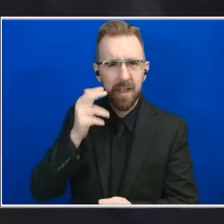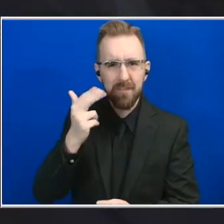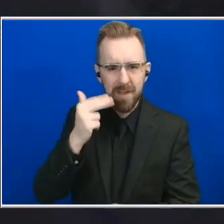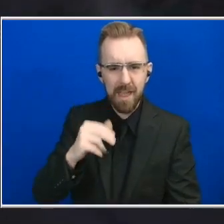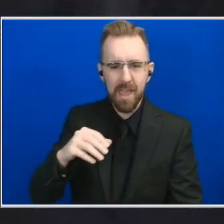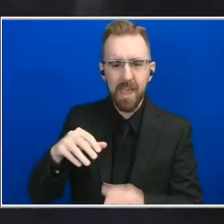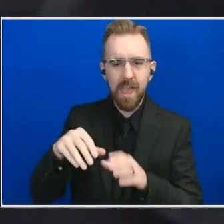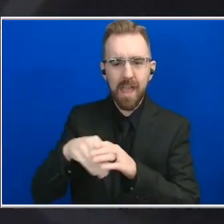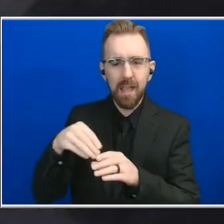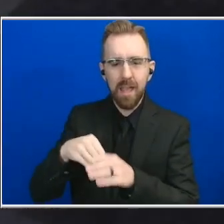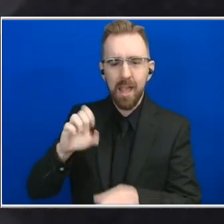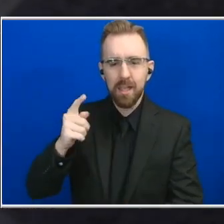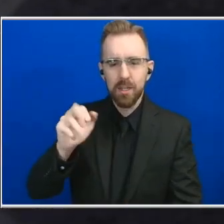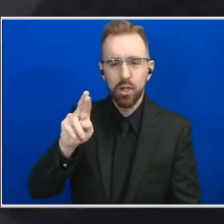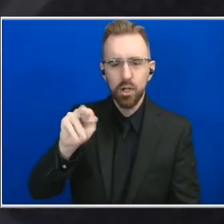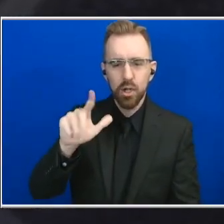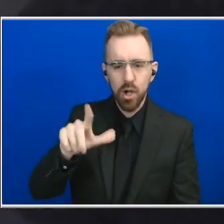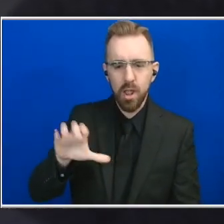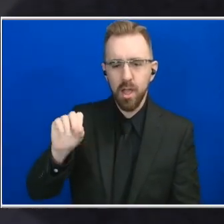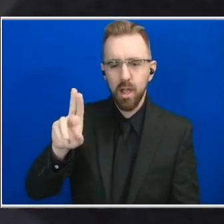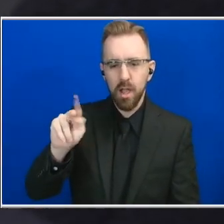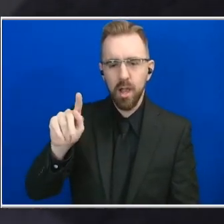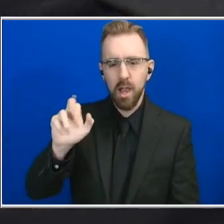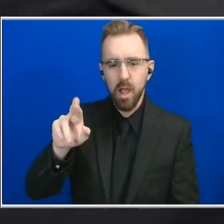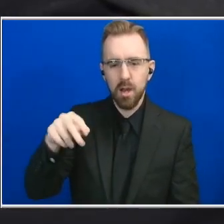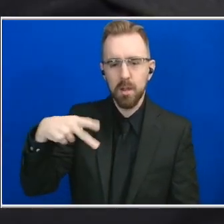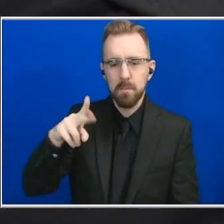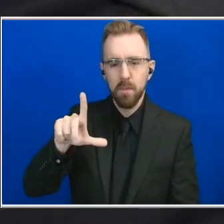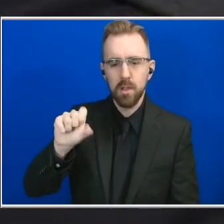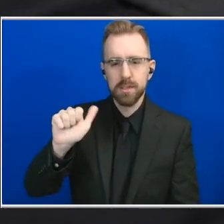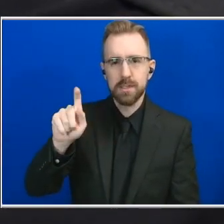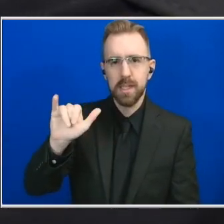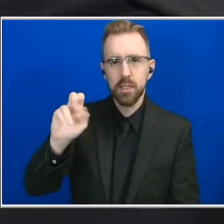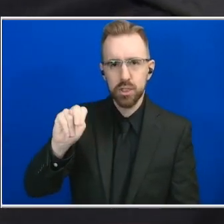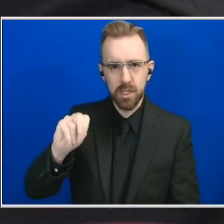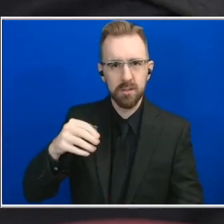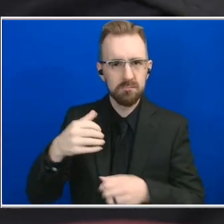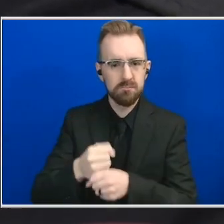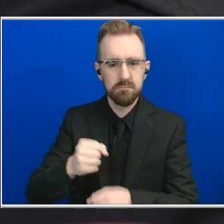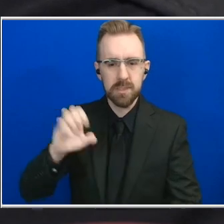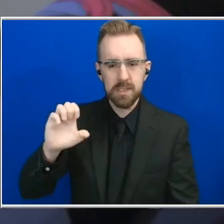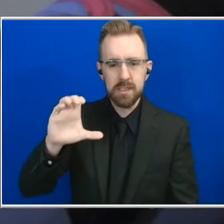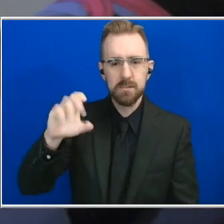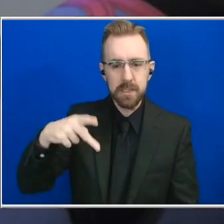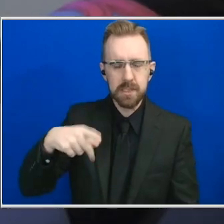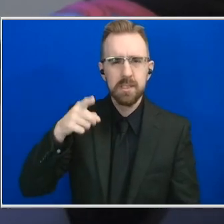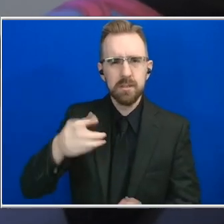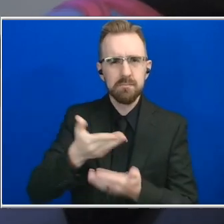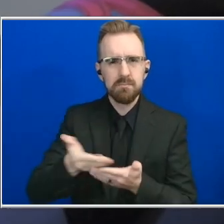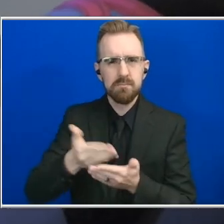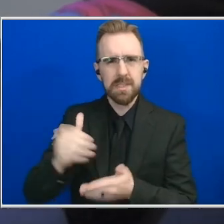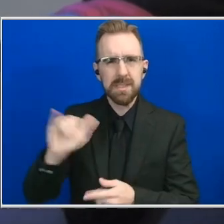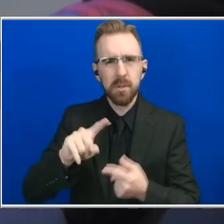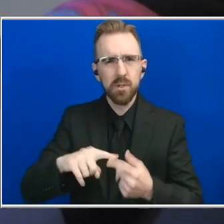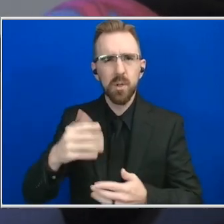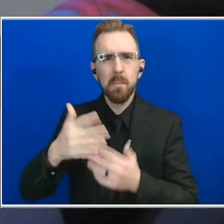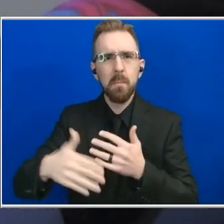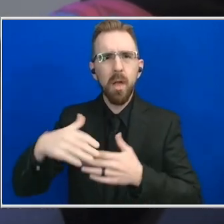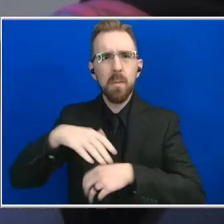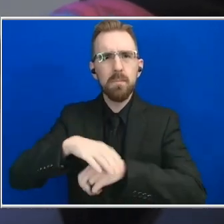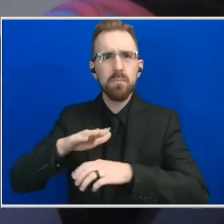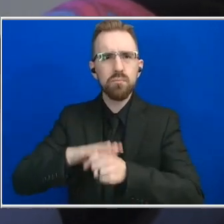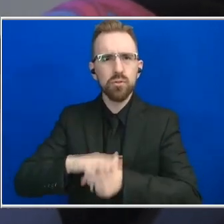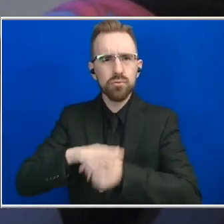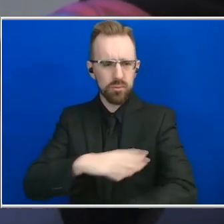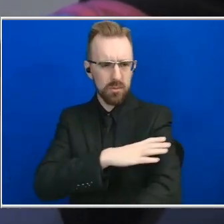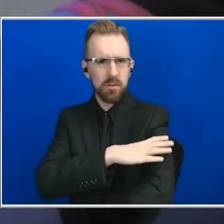counter pulsation, or ECP. It involves devices similar to blood pressure cuffs that squeeze your legs and